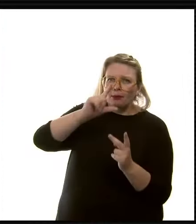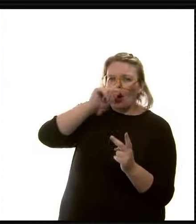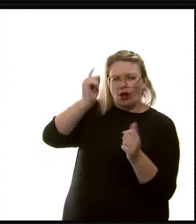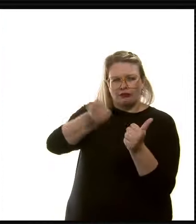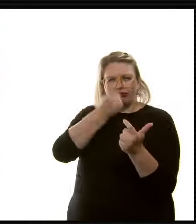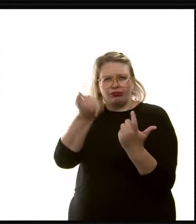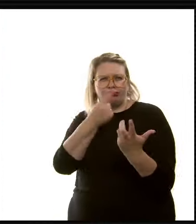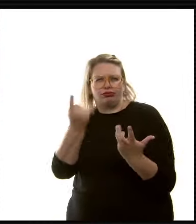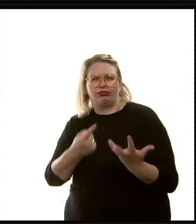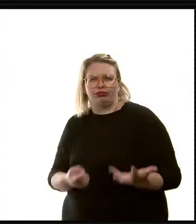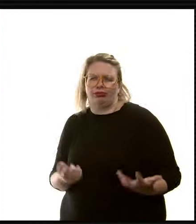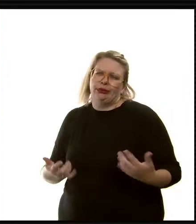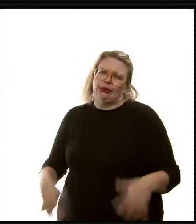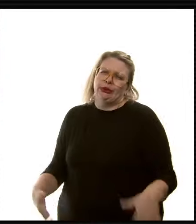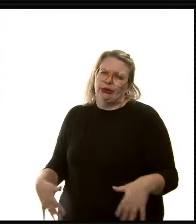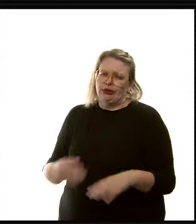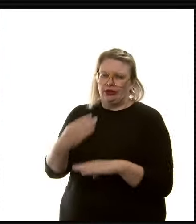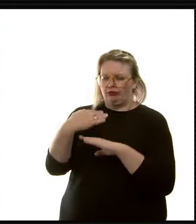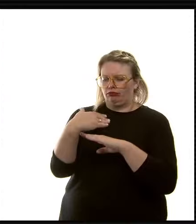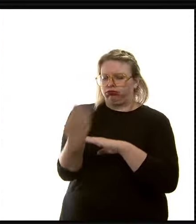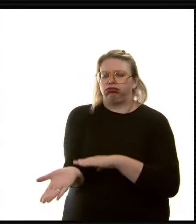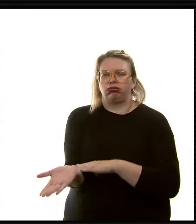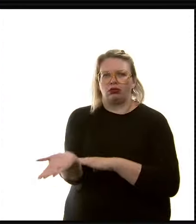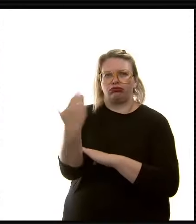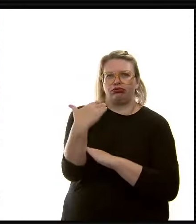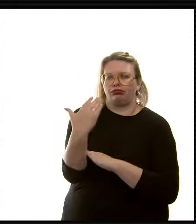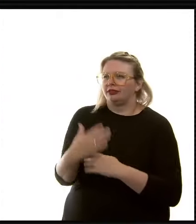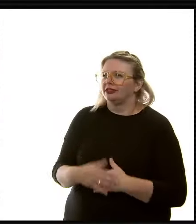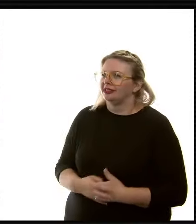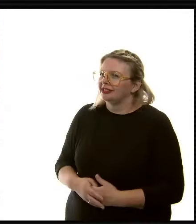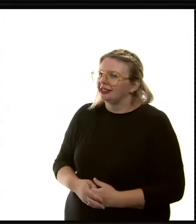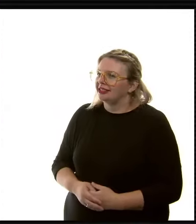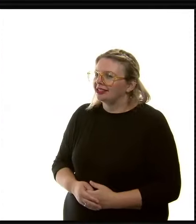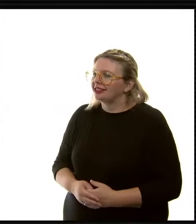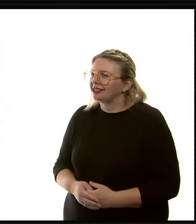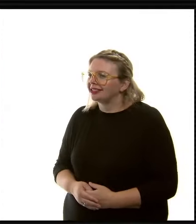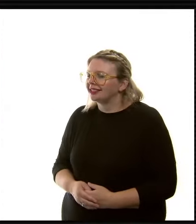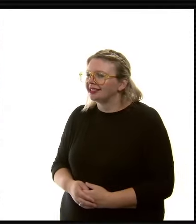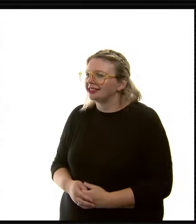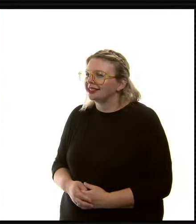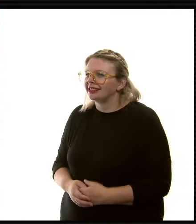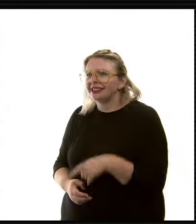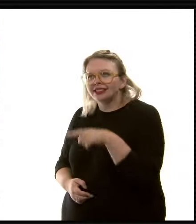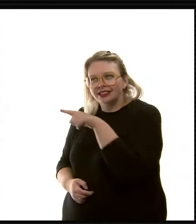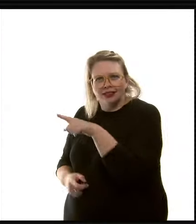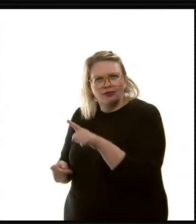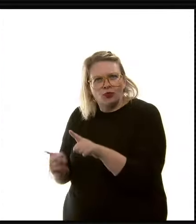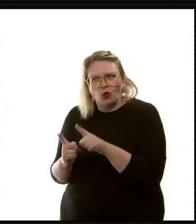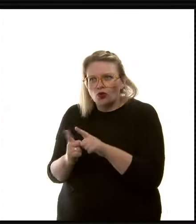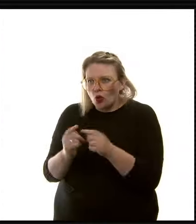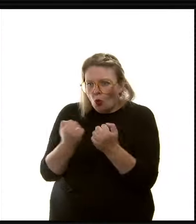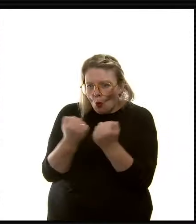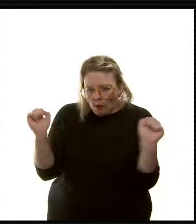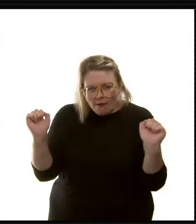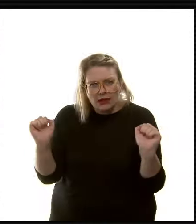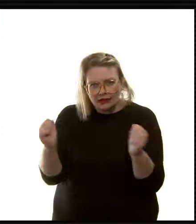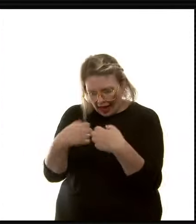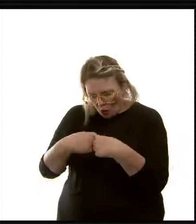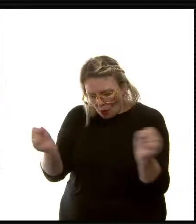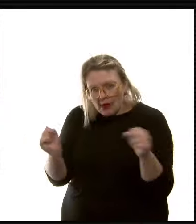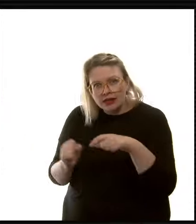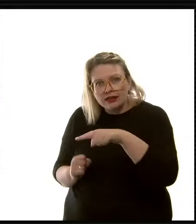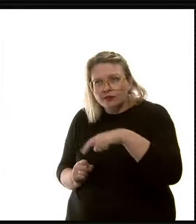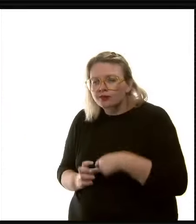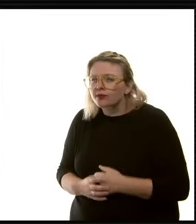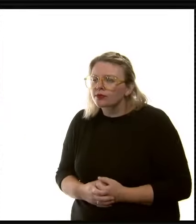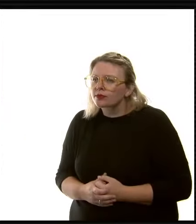And we can raise the drawbridge here. Indeed. So we just have a knob on the side for that. But we can also even open up the model. Ashwin. Yes, let's do it. There's